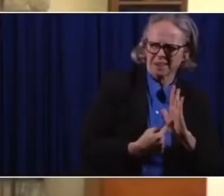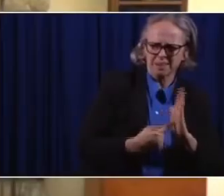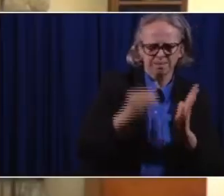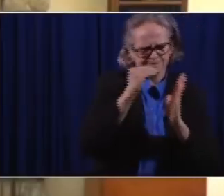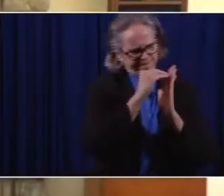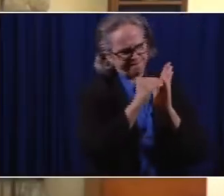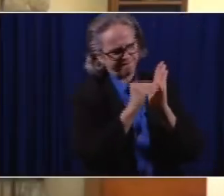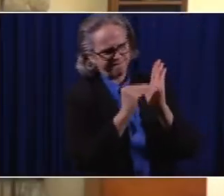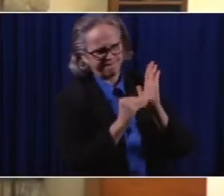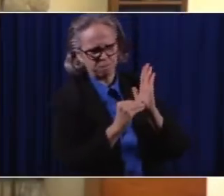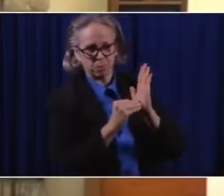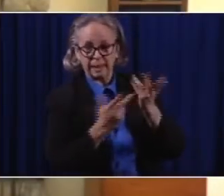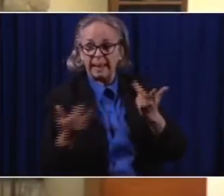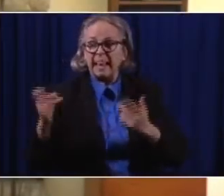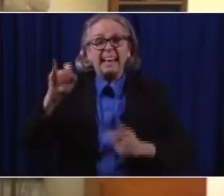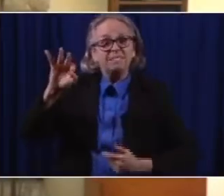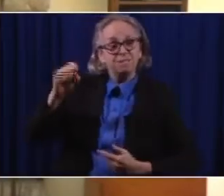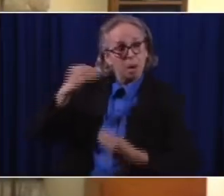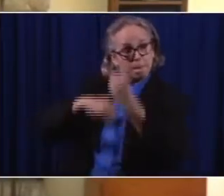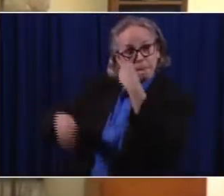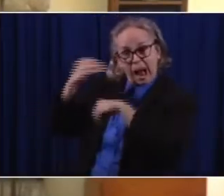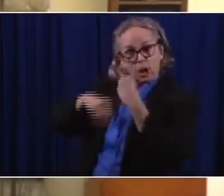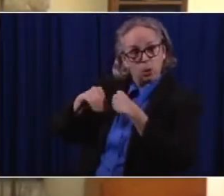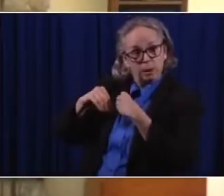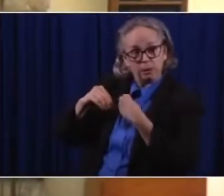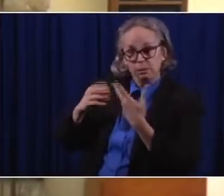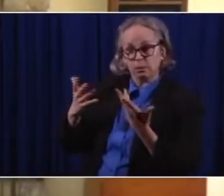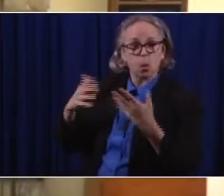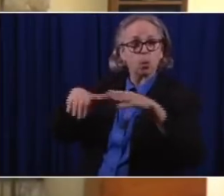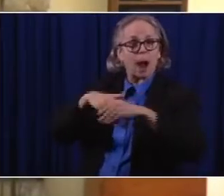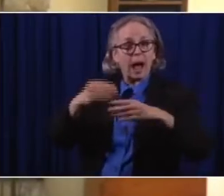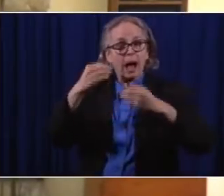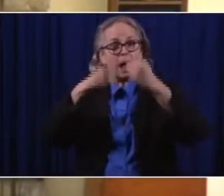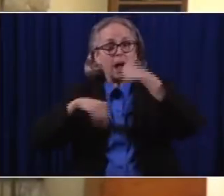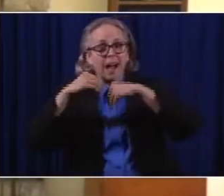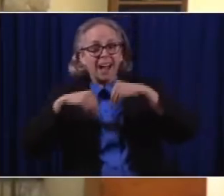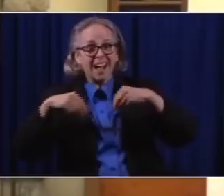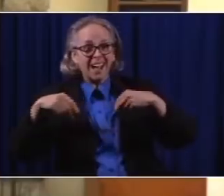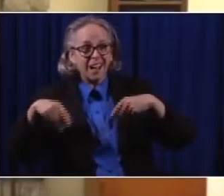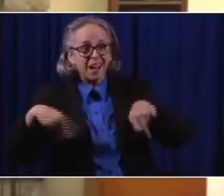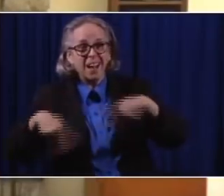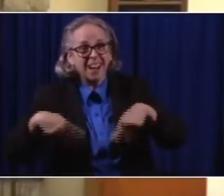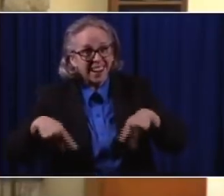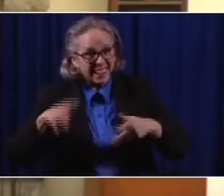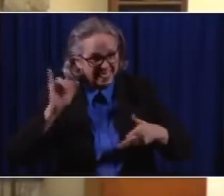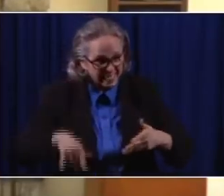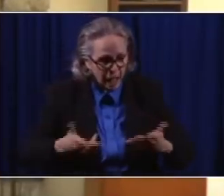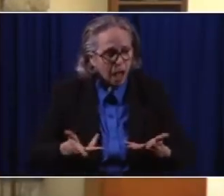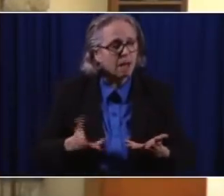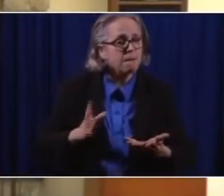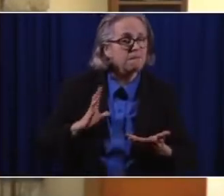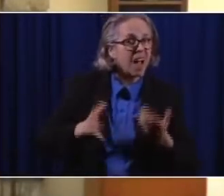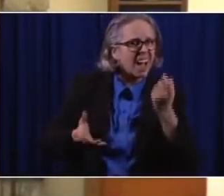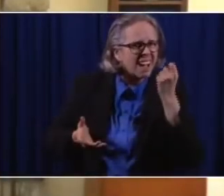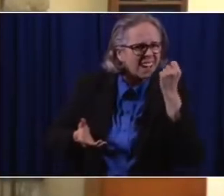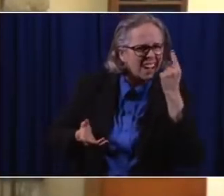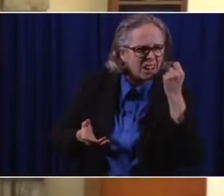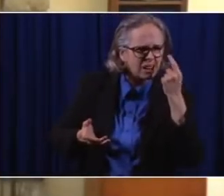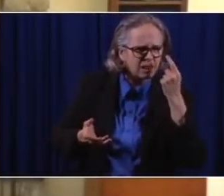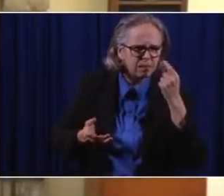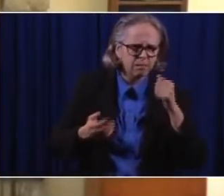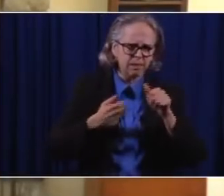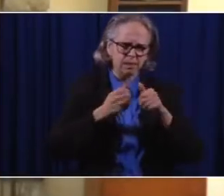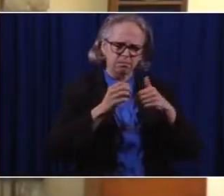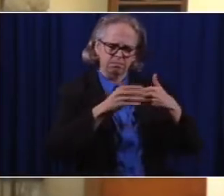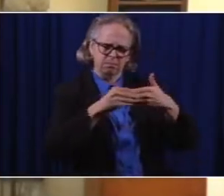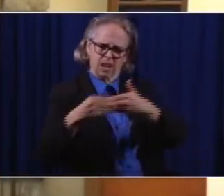reception, and you're going to actually have that, okay. But people need to follow kind of the rules that we see in restaurants that we put in regard